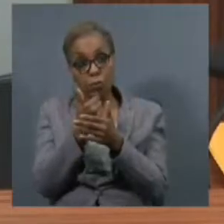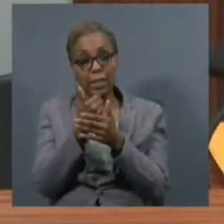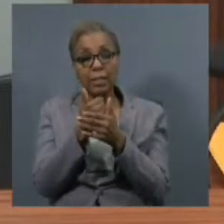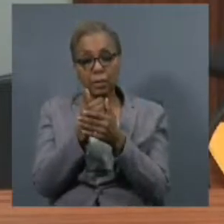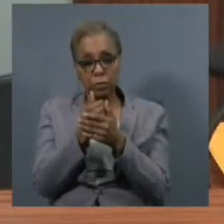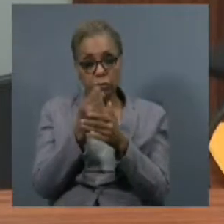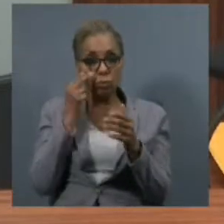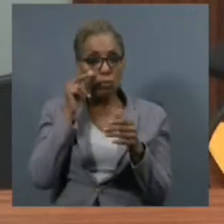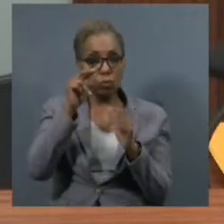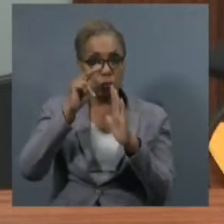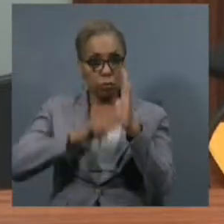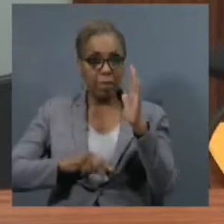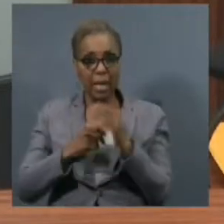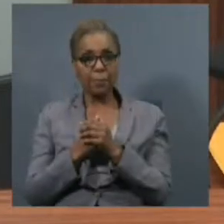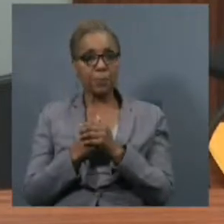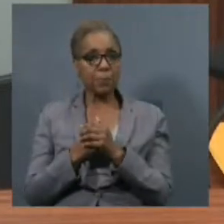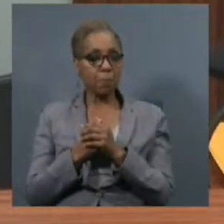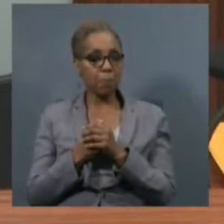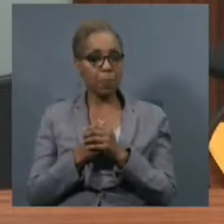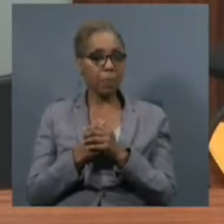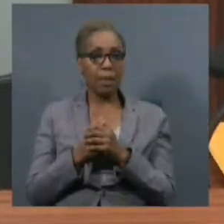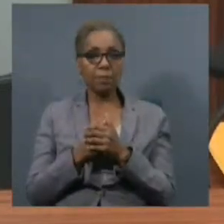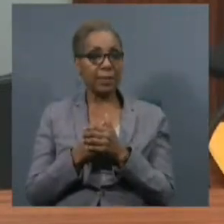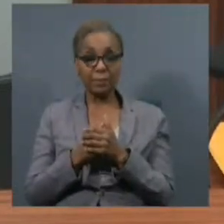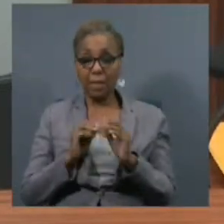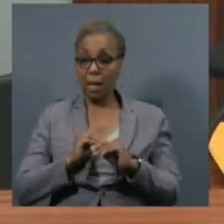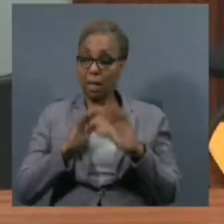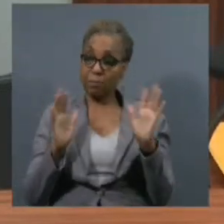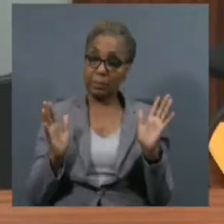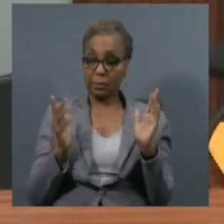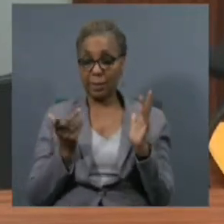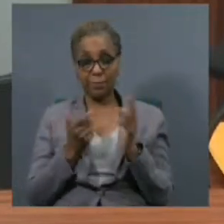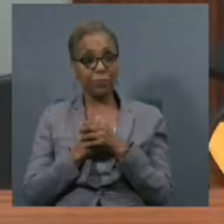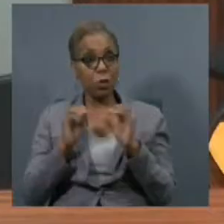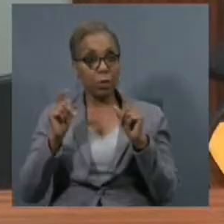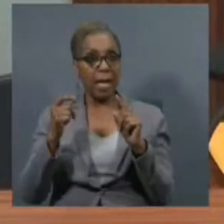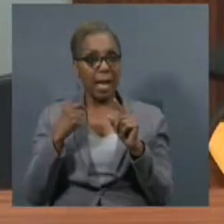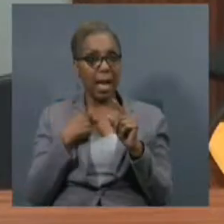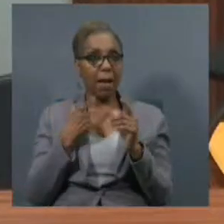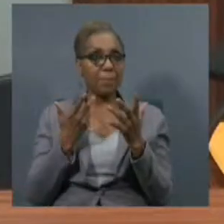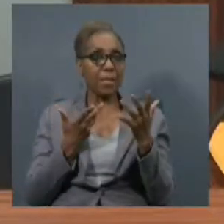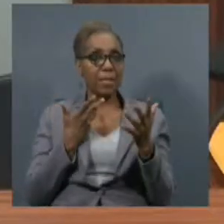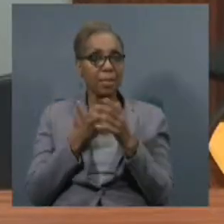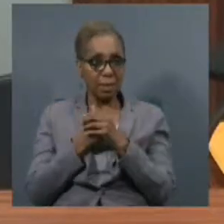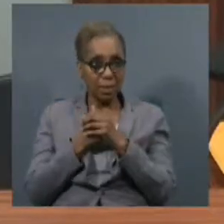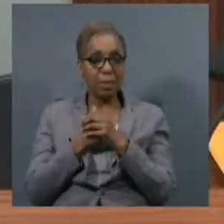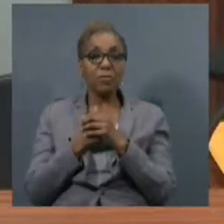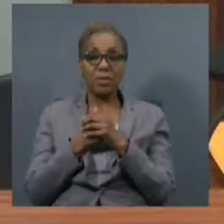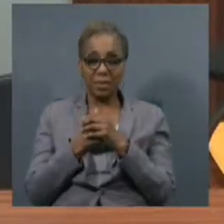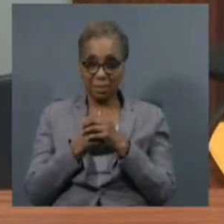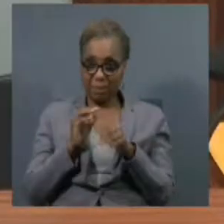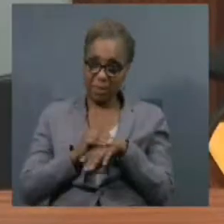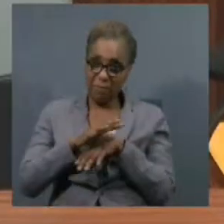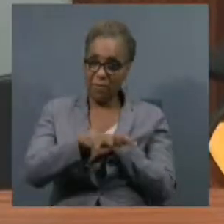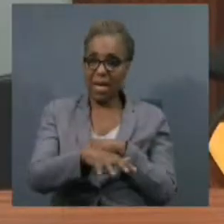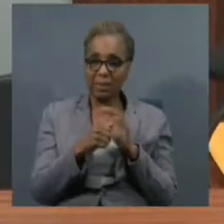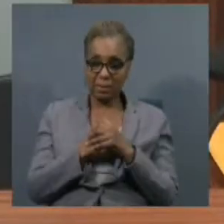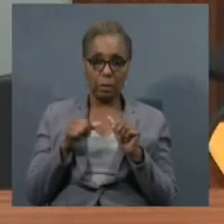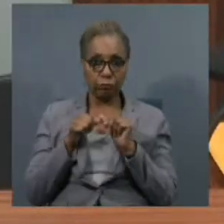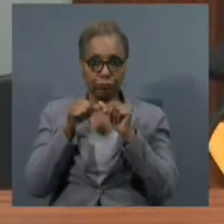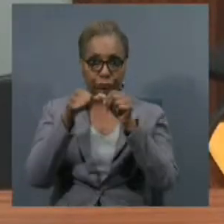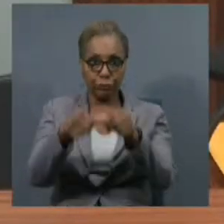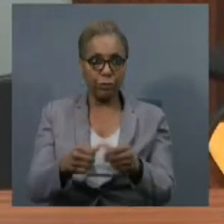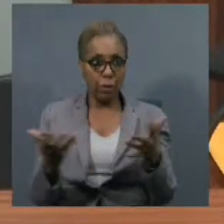at. But obviously, I'm looking at the rippling effect of what's going to